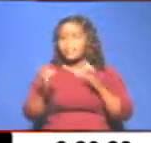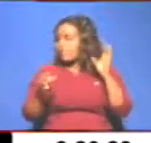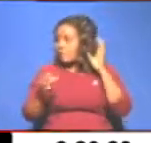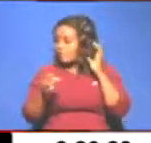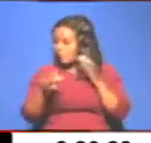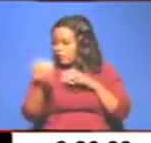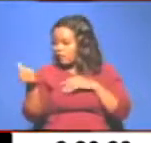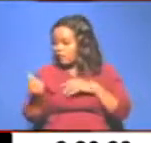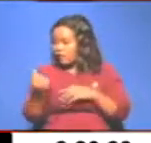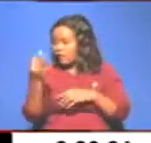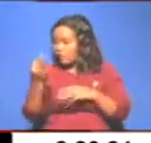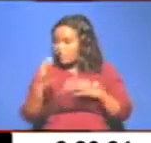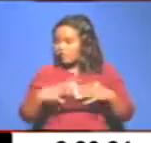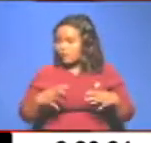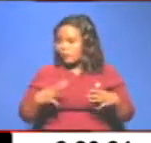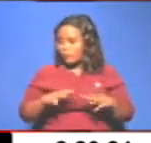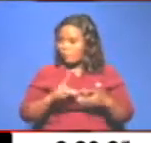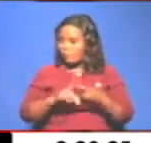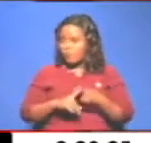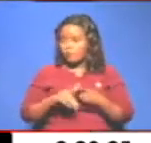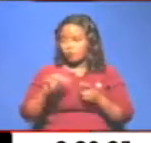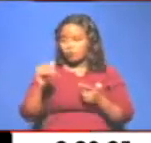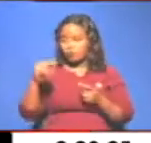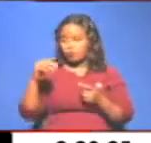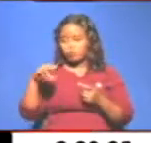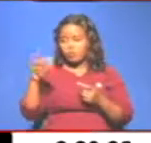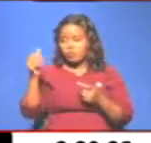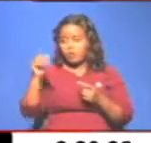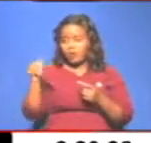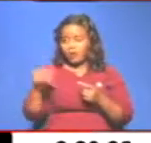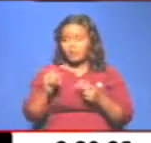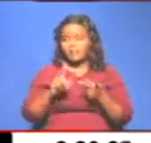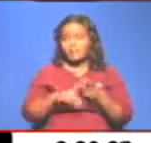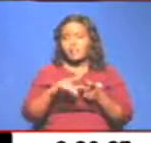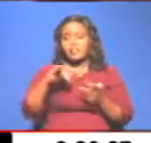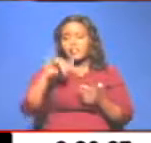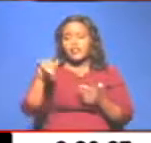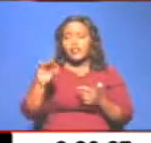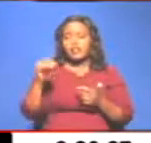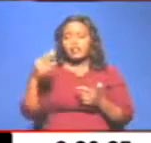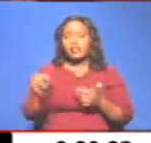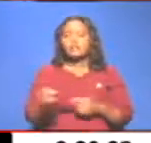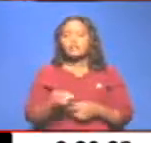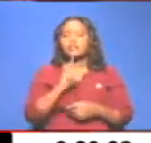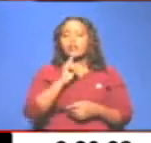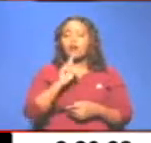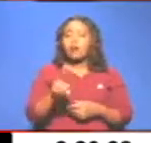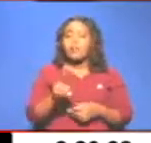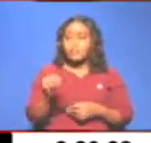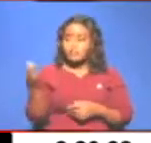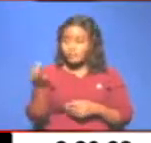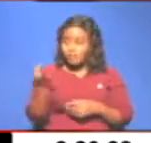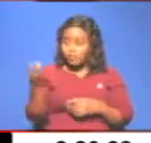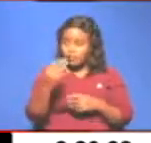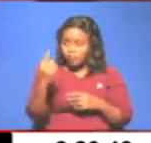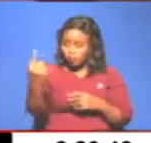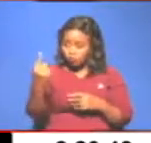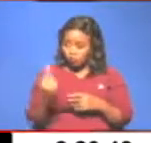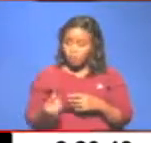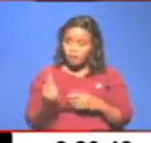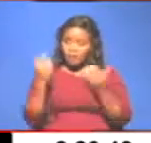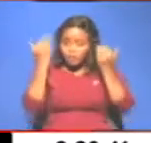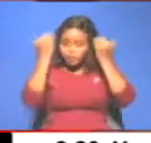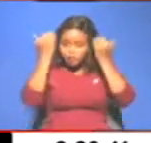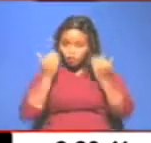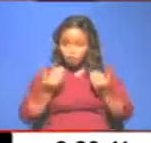Himanshu Velji, Augustine Thuo, and John Jenga, ordering them to appear in court. As